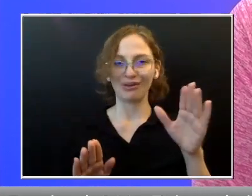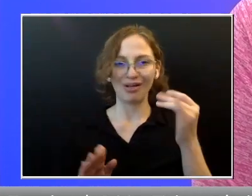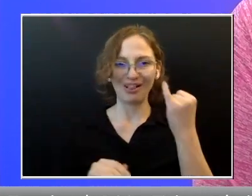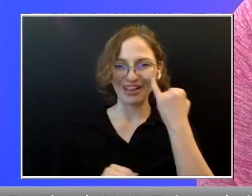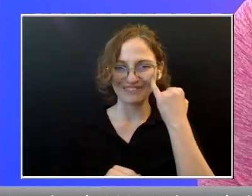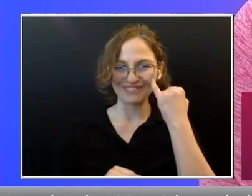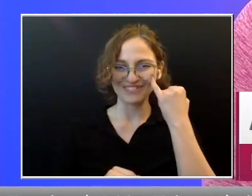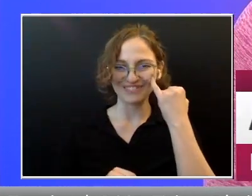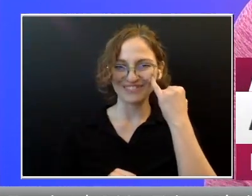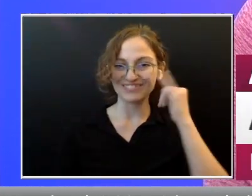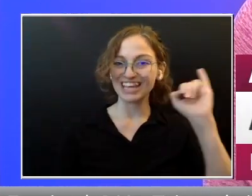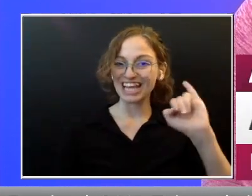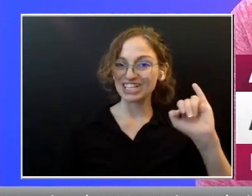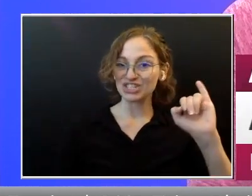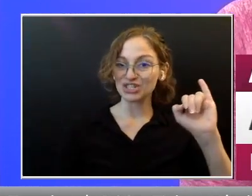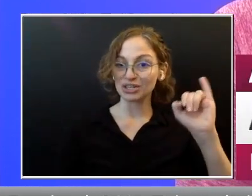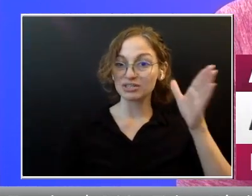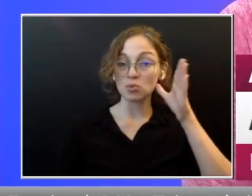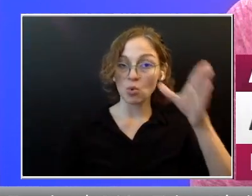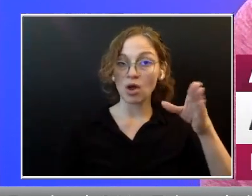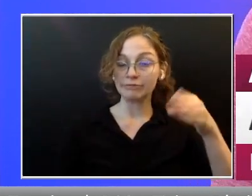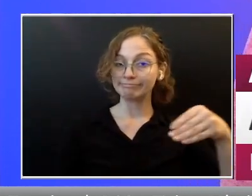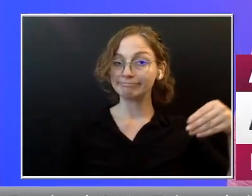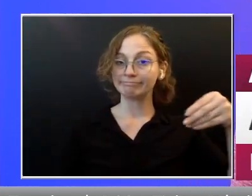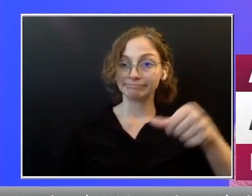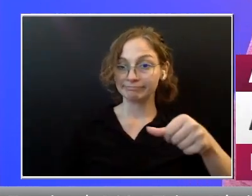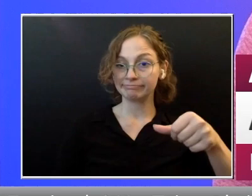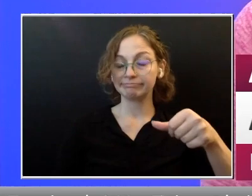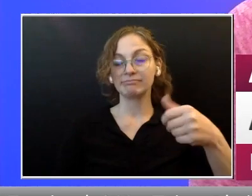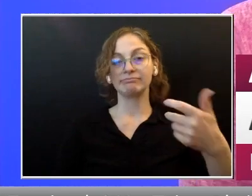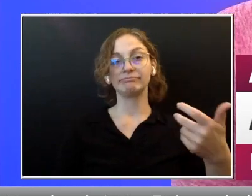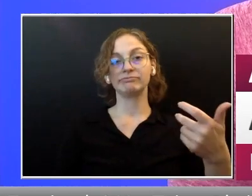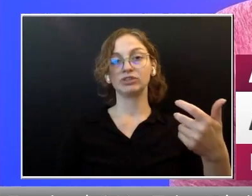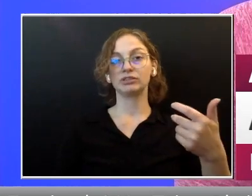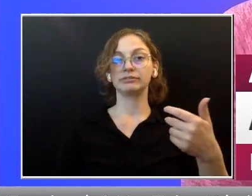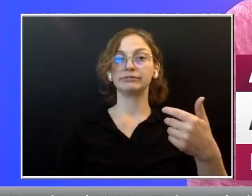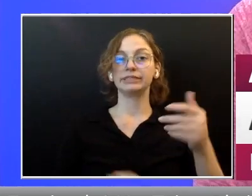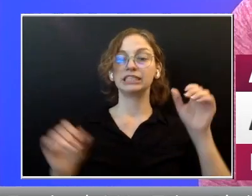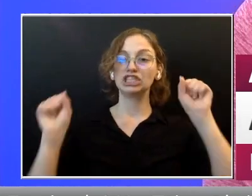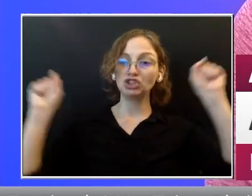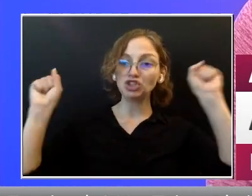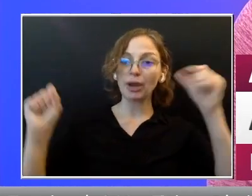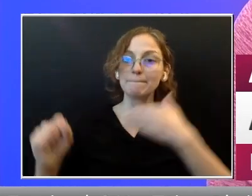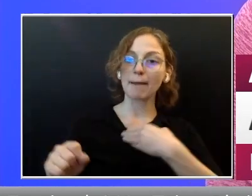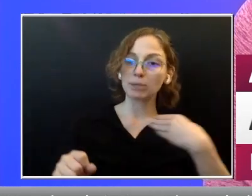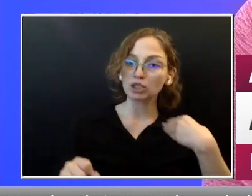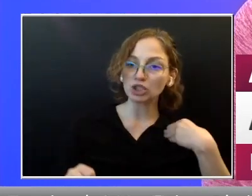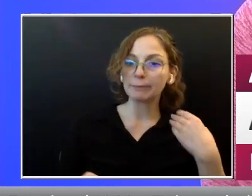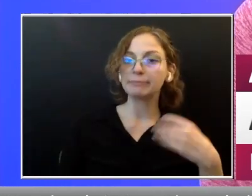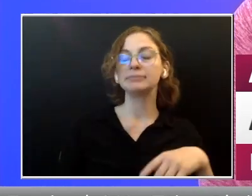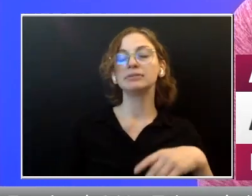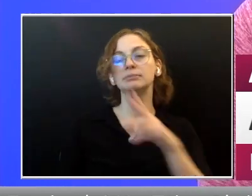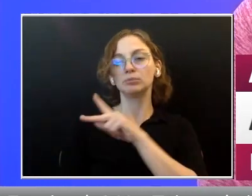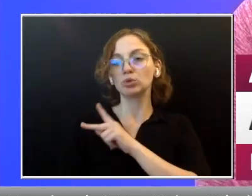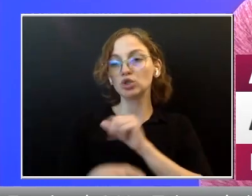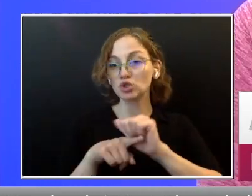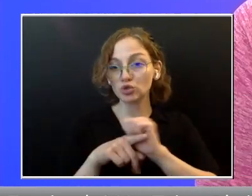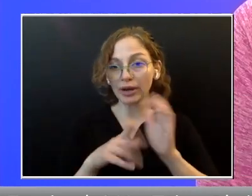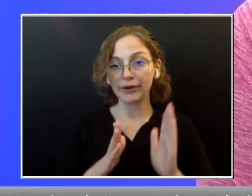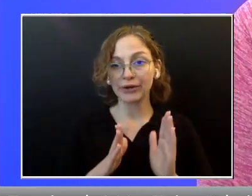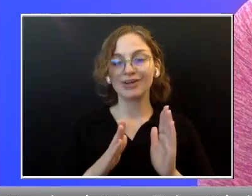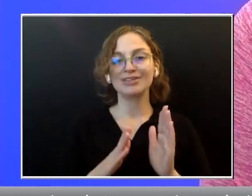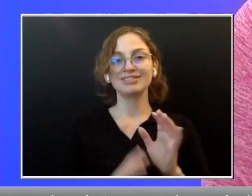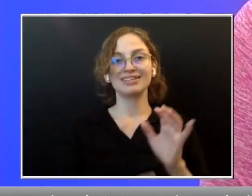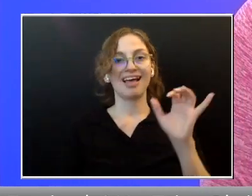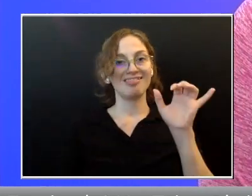insurance companies, you know, would cover the cost of, you know, gym memberships and personal trainers, and that is exactly what our